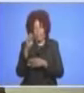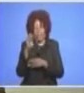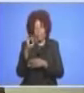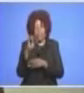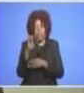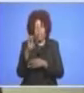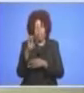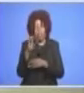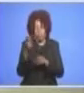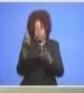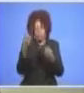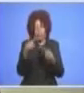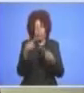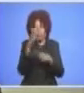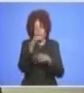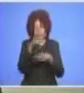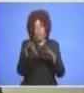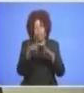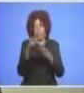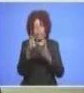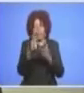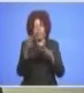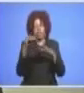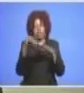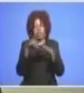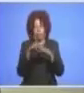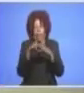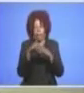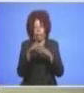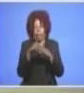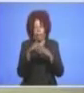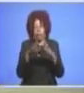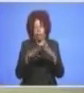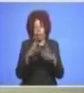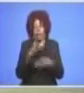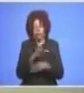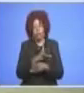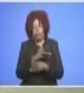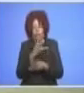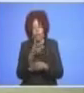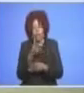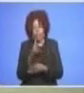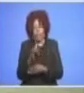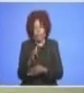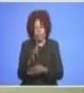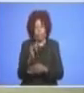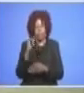come on and check it out here at the Central Bank. For Catching the Feeling, I'm Jiminita Swain, ZNS Network News.